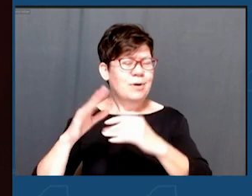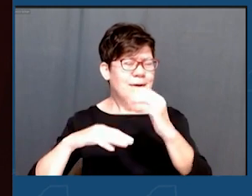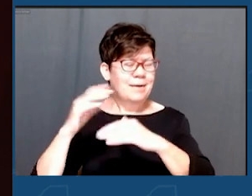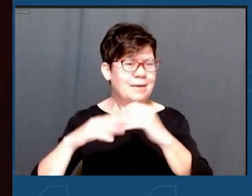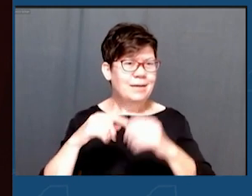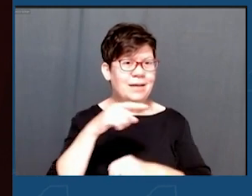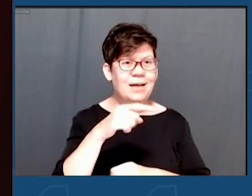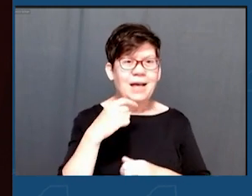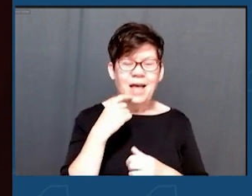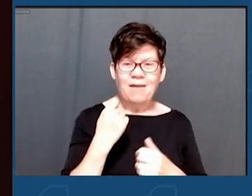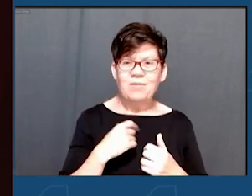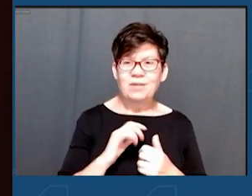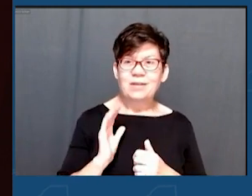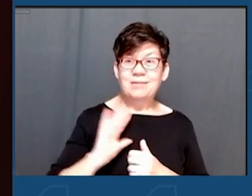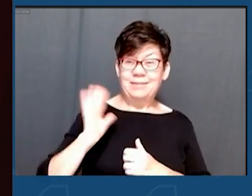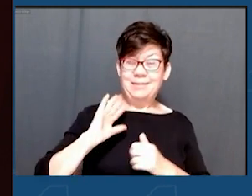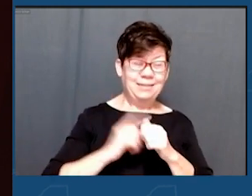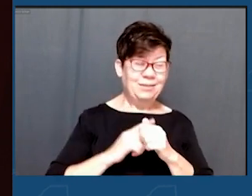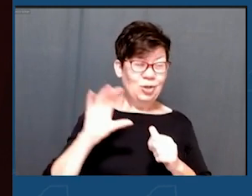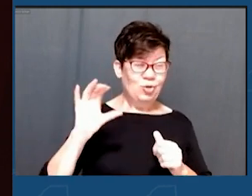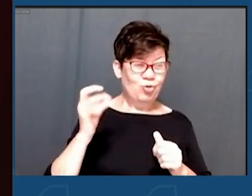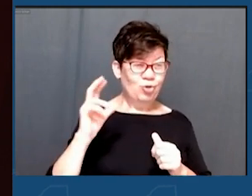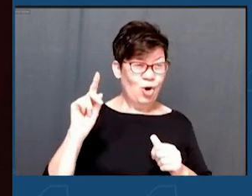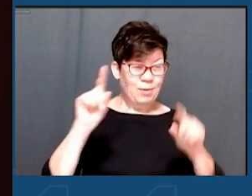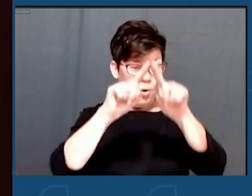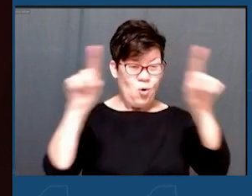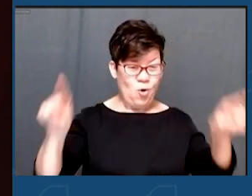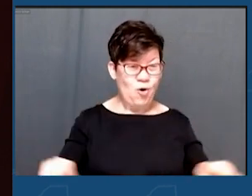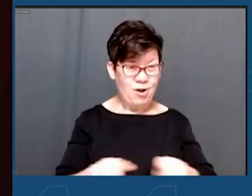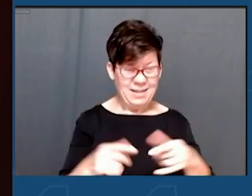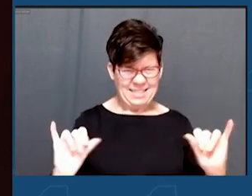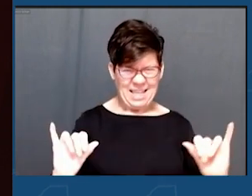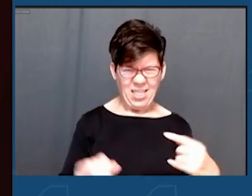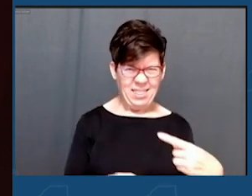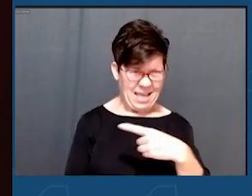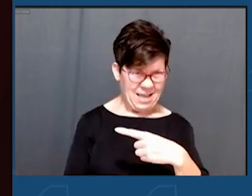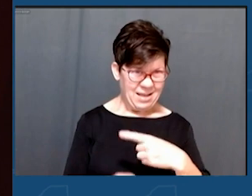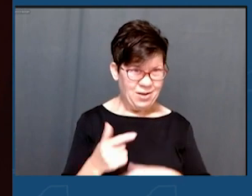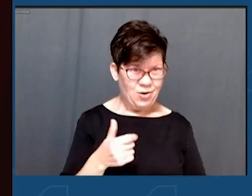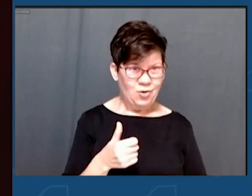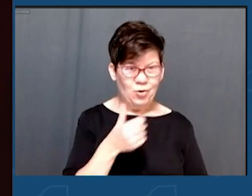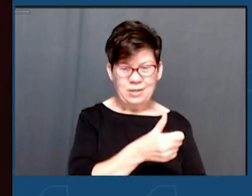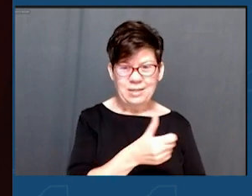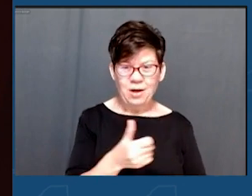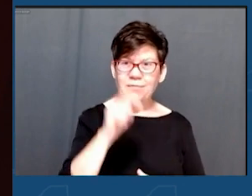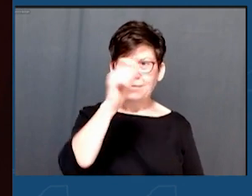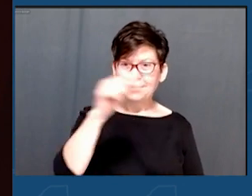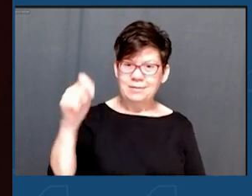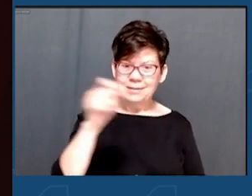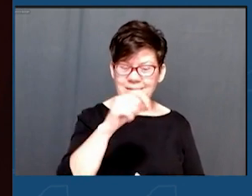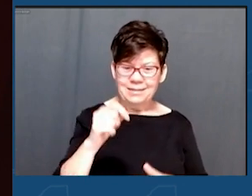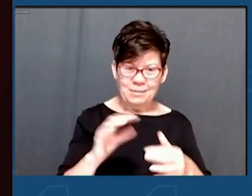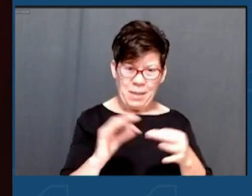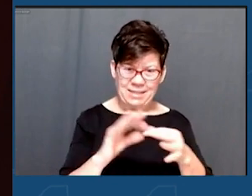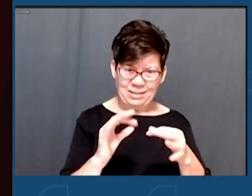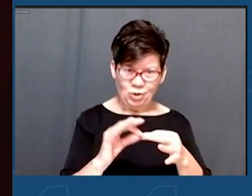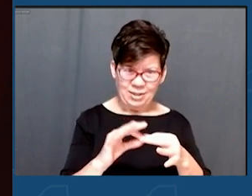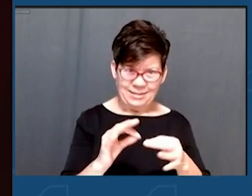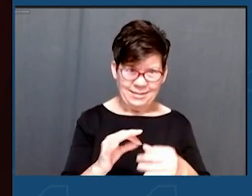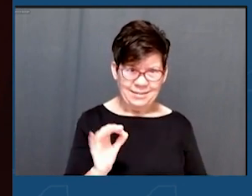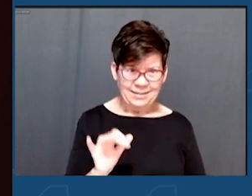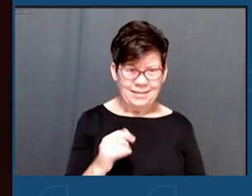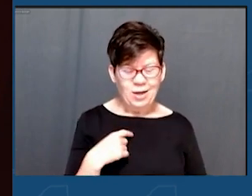original chalkboard, and she sends herself messages. And I want to share one with you because it'll define who